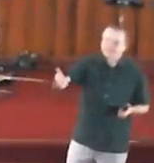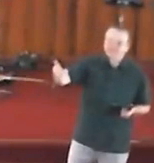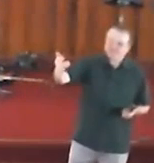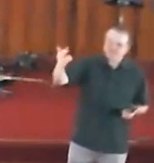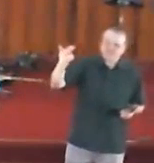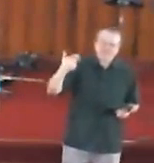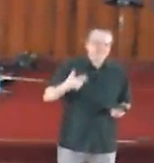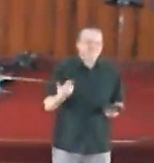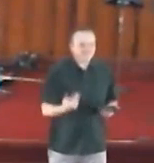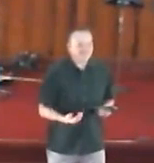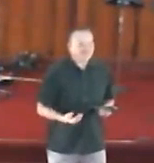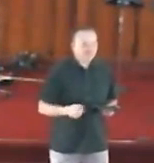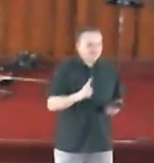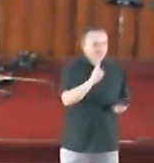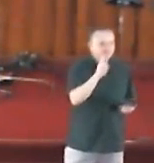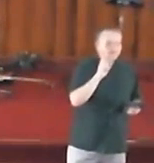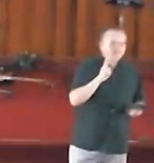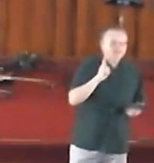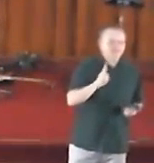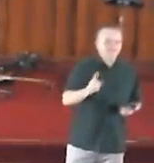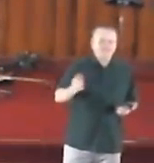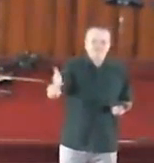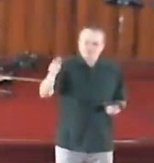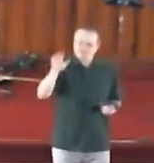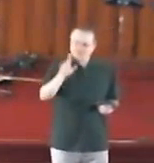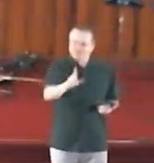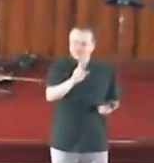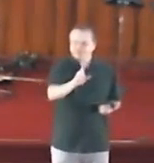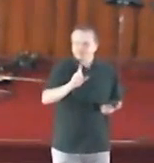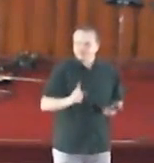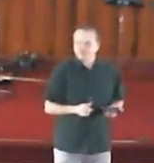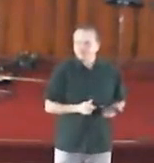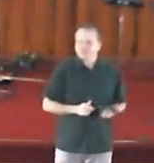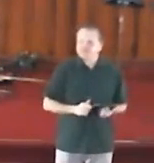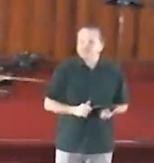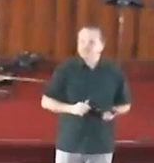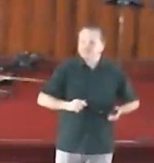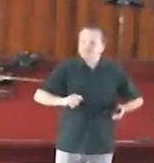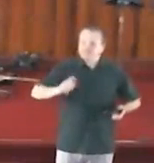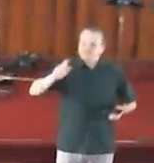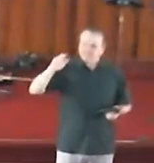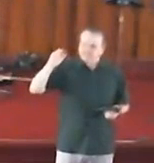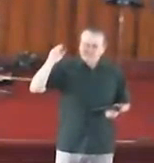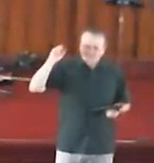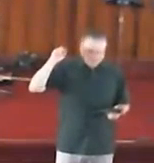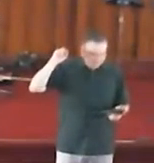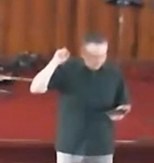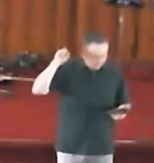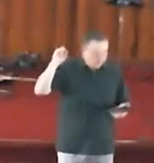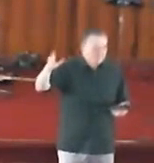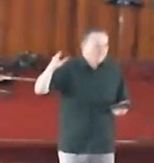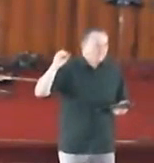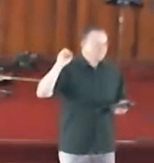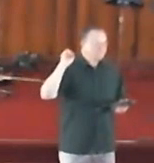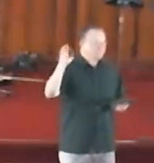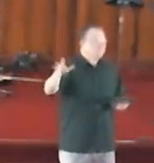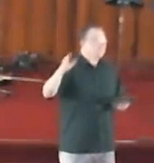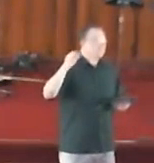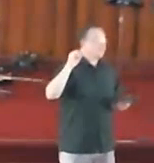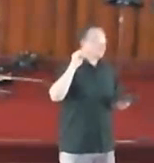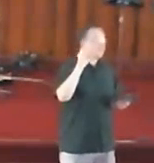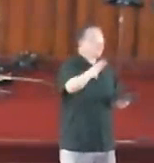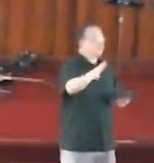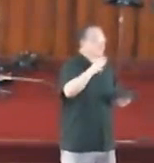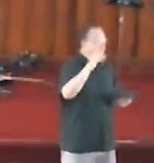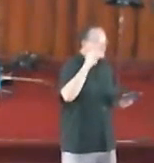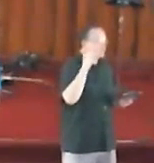Vean toda la cascada. Un hombre, Ananías, oró por Pablo en una ocasión y aquí ciudades enteras